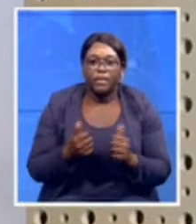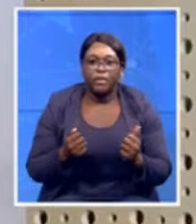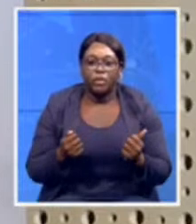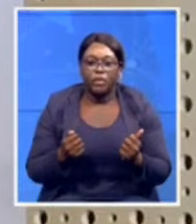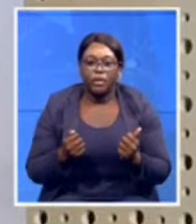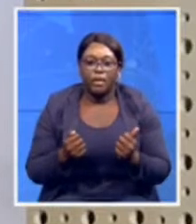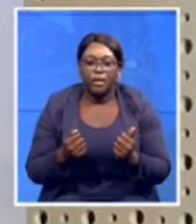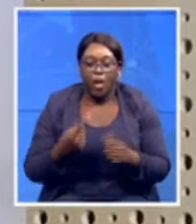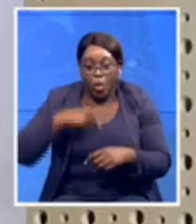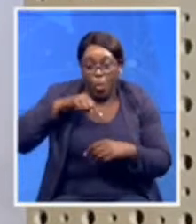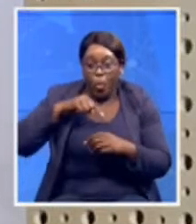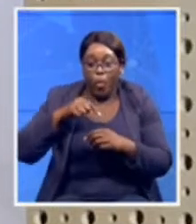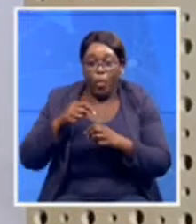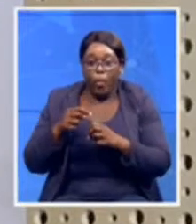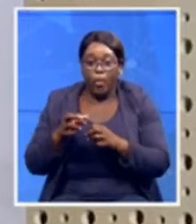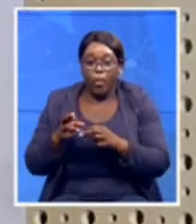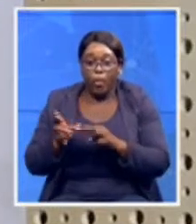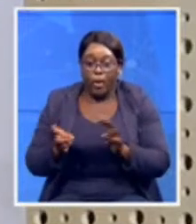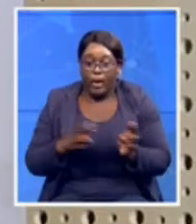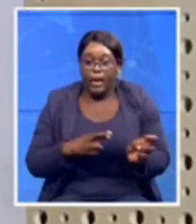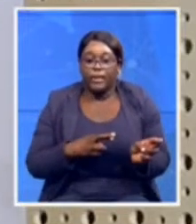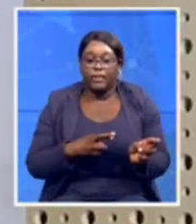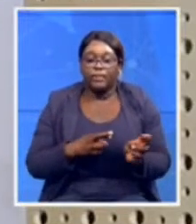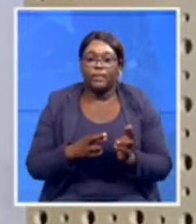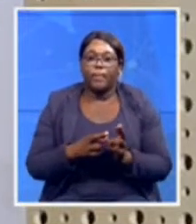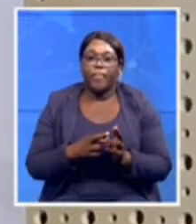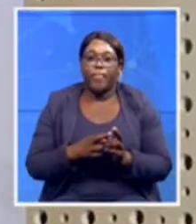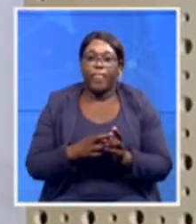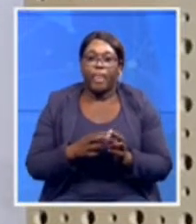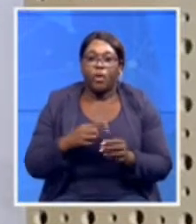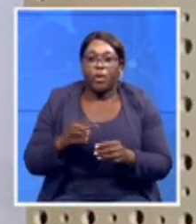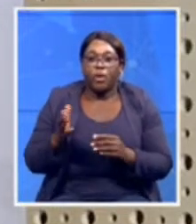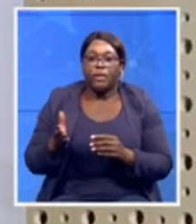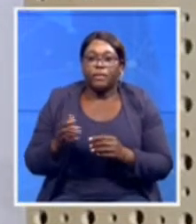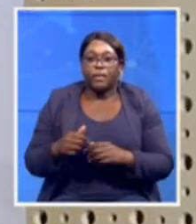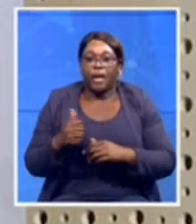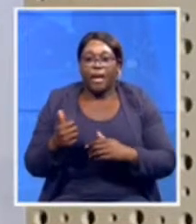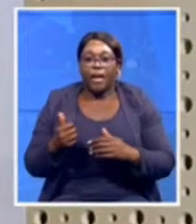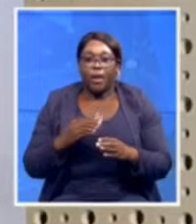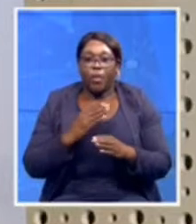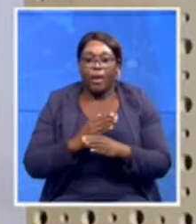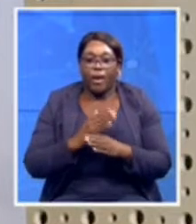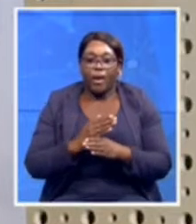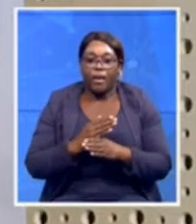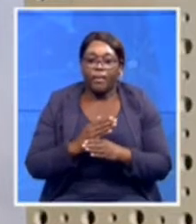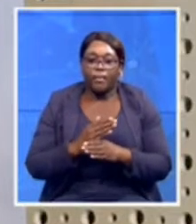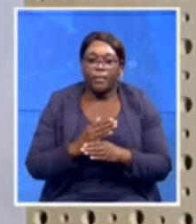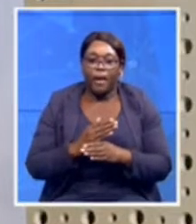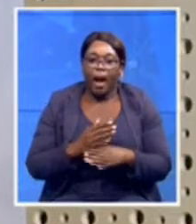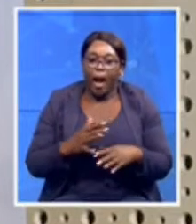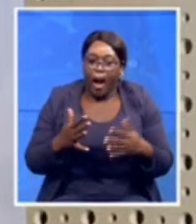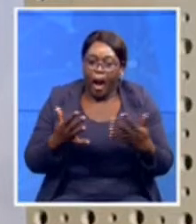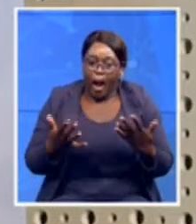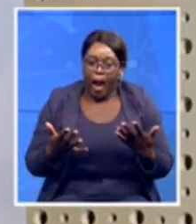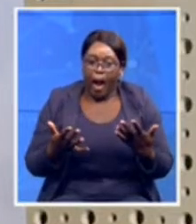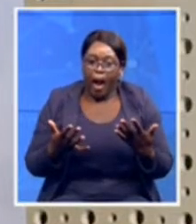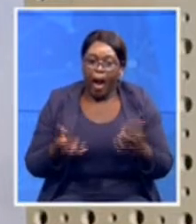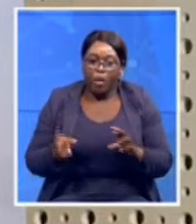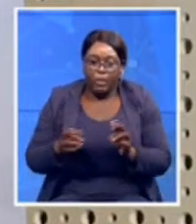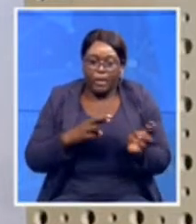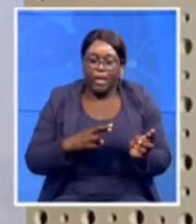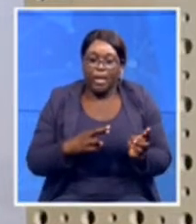And on our side, I think this is the other part that we are working on to ensure how adequate we are as the future content regulator.